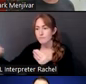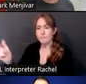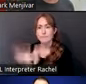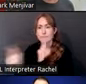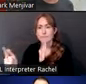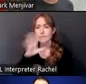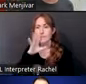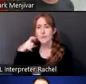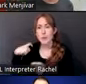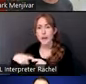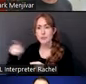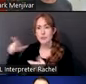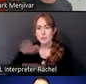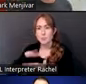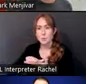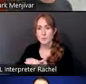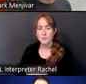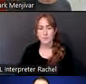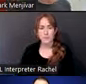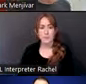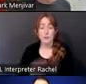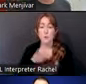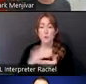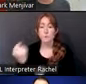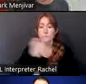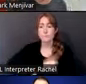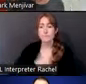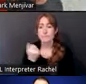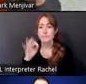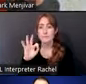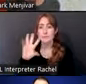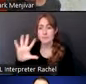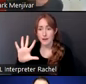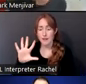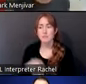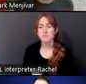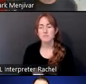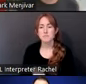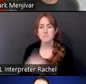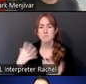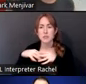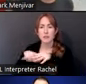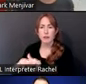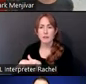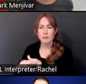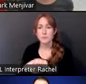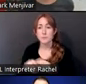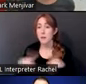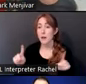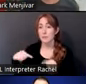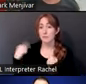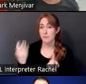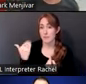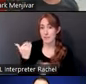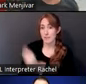The school closed in 1965, and the schools integrated. But in the past 15 years or so, there's been a really